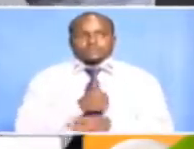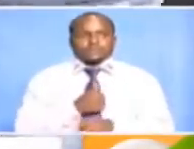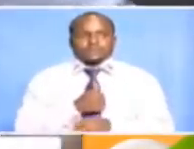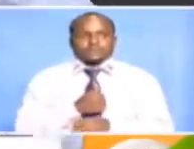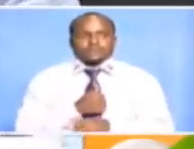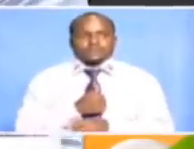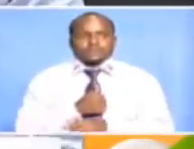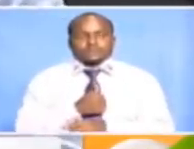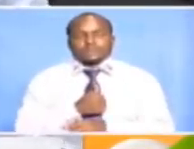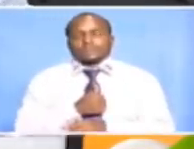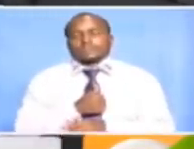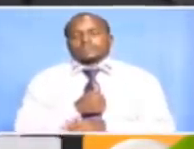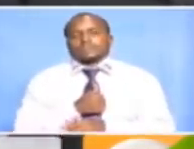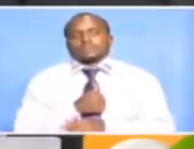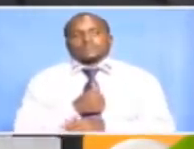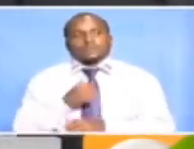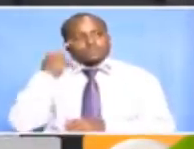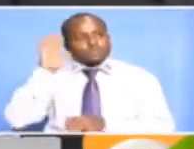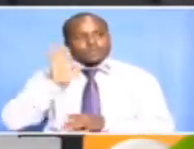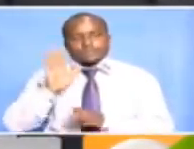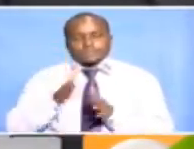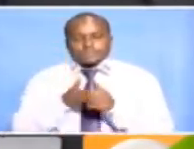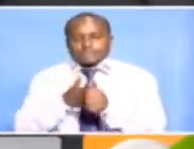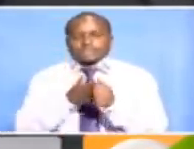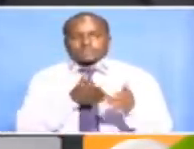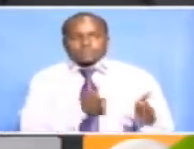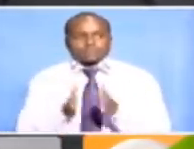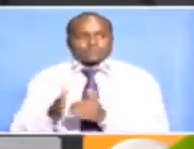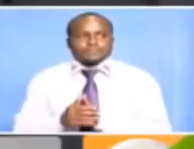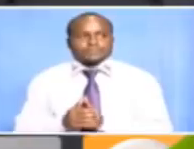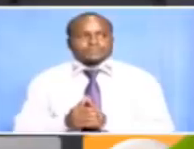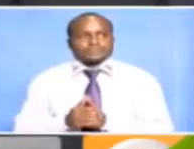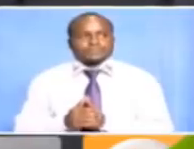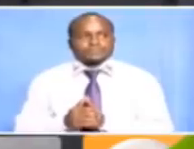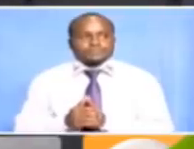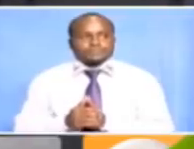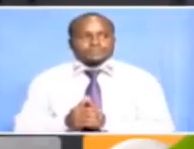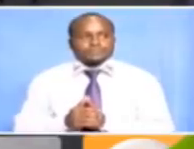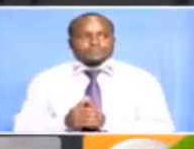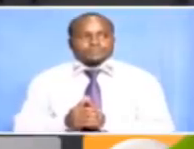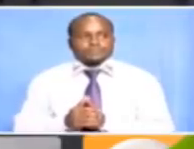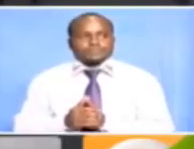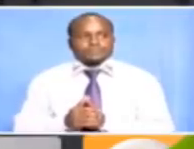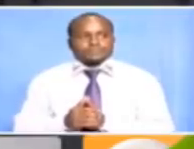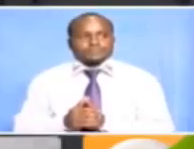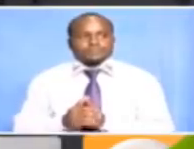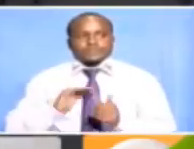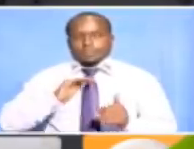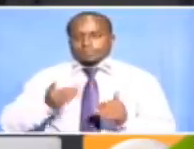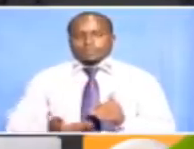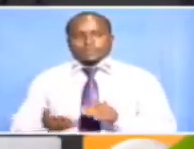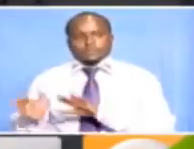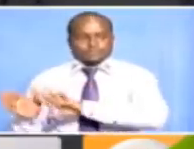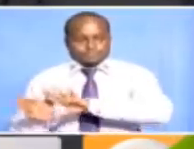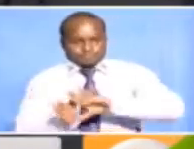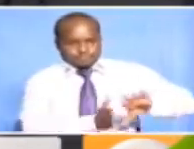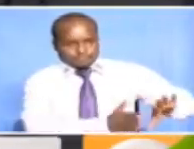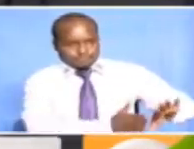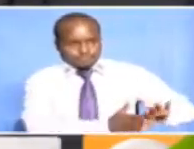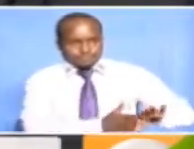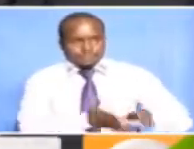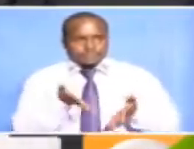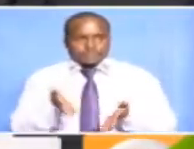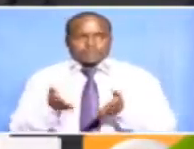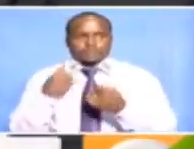Zero apologies for his leadership style. And governor, let's move on from Pumwani, if we will, and talk about the